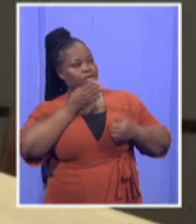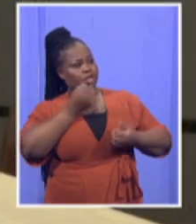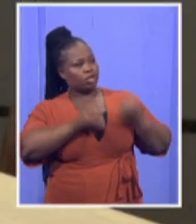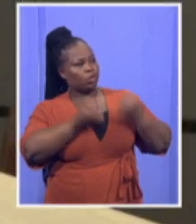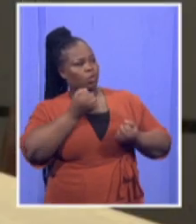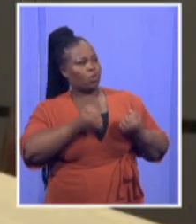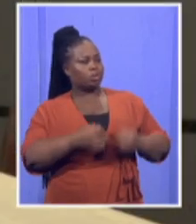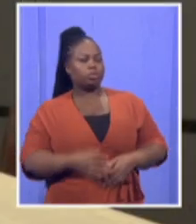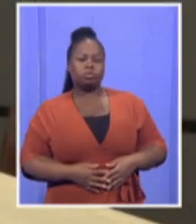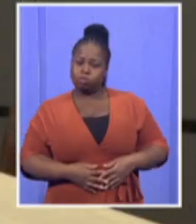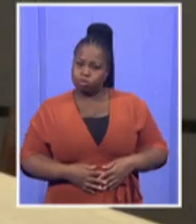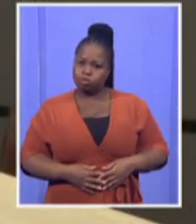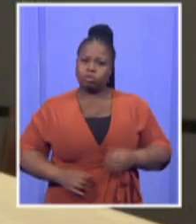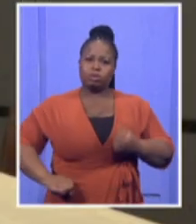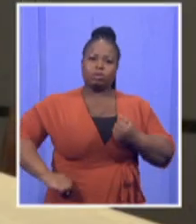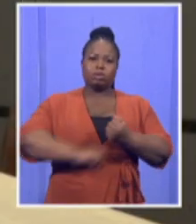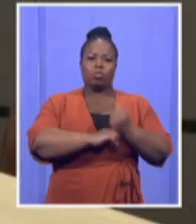is